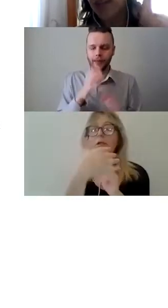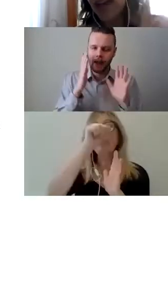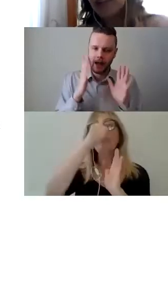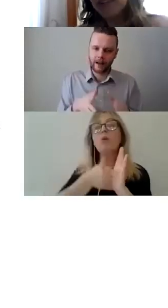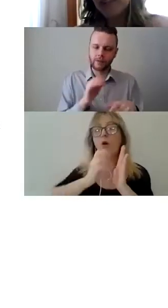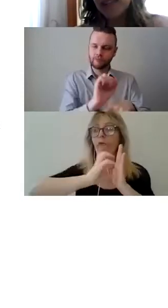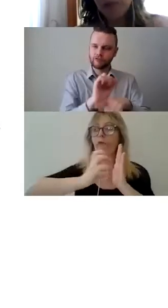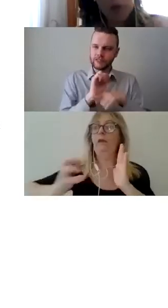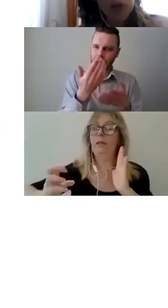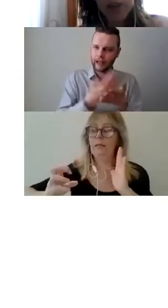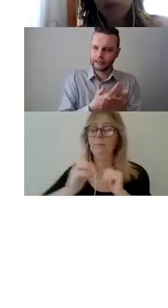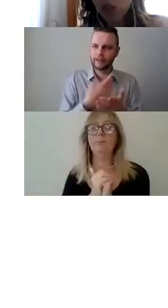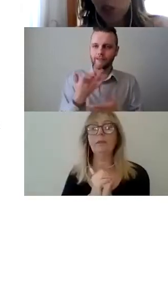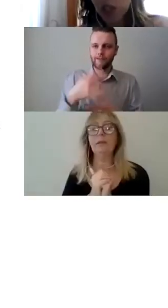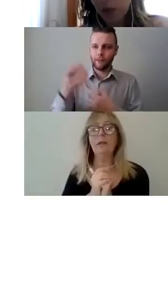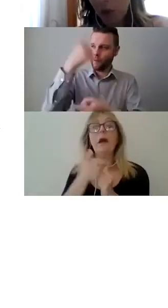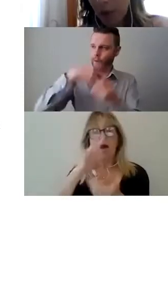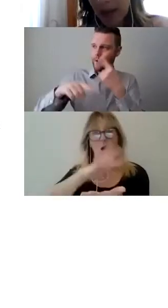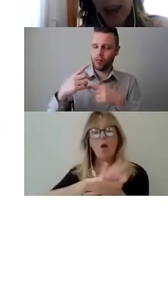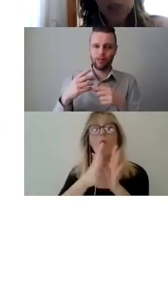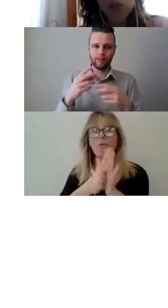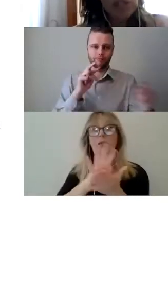protected from all points of view.